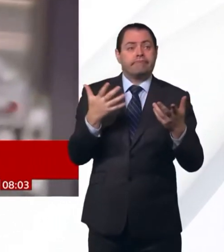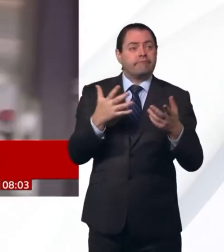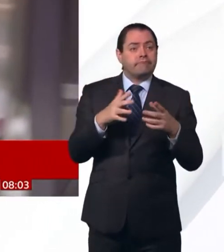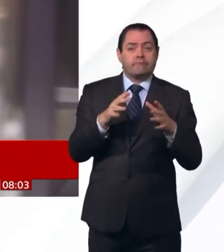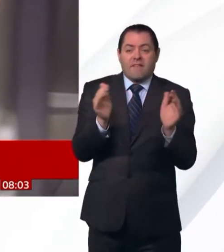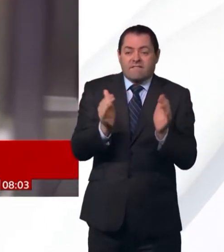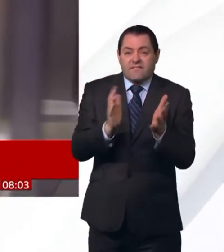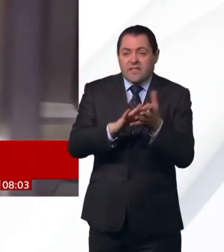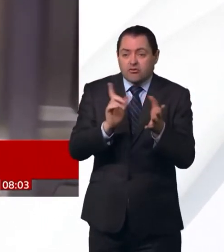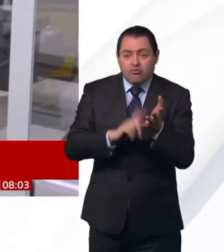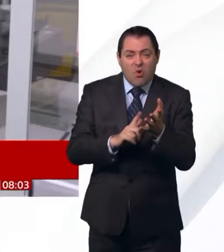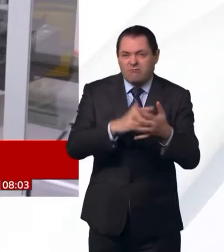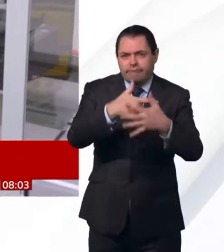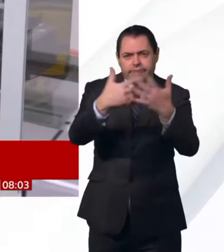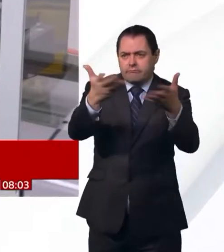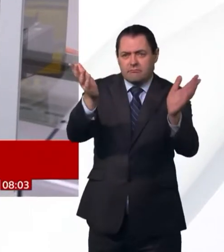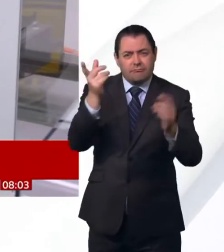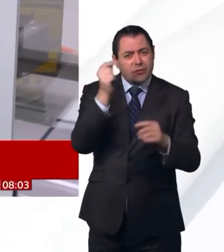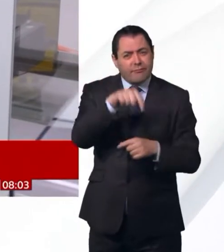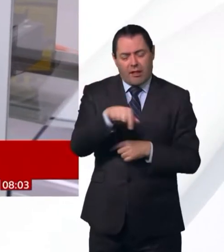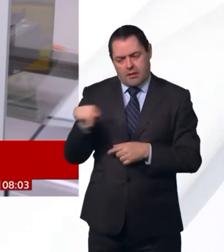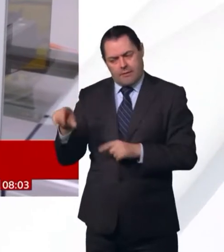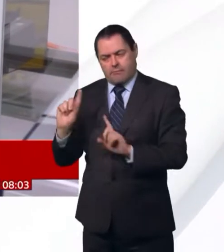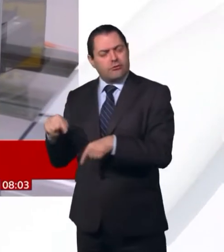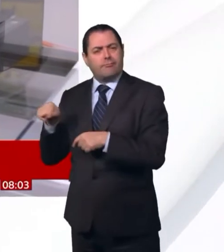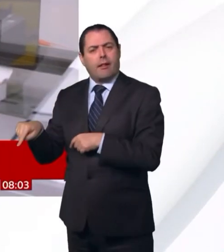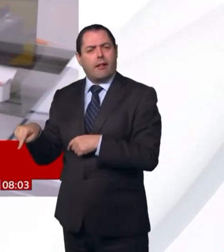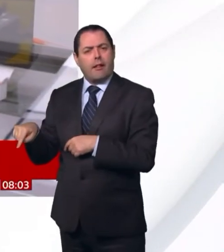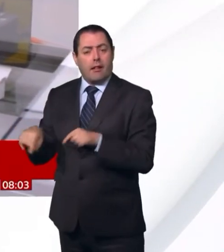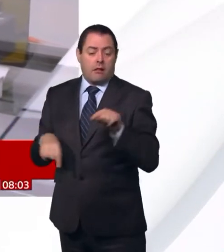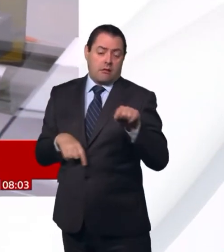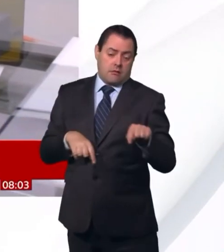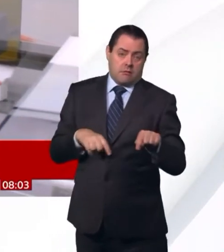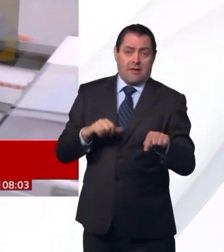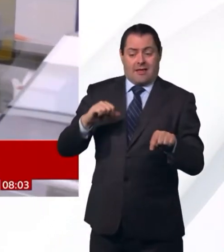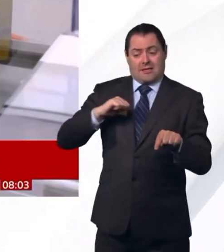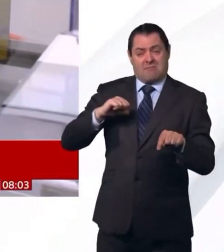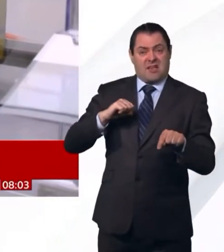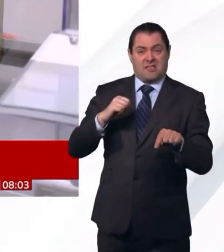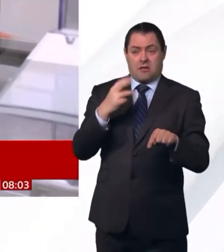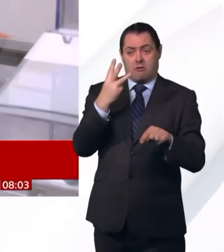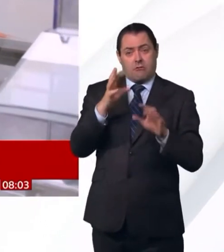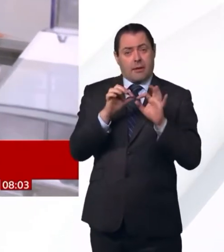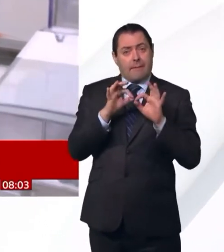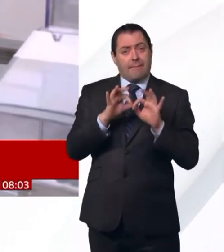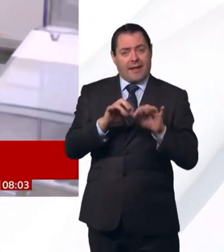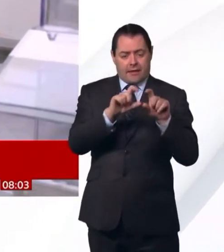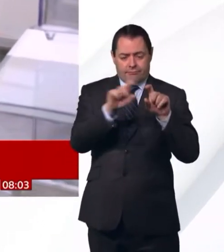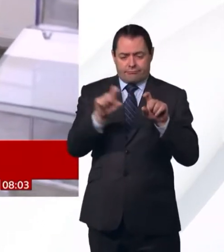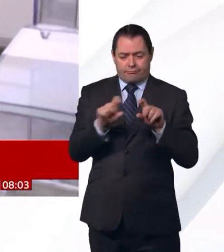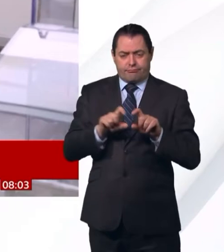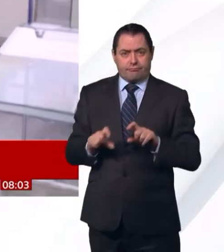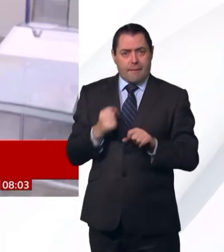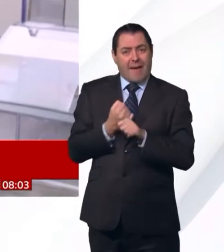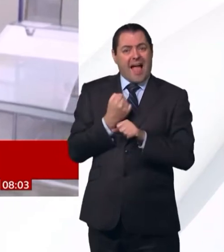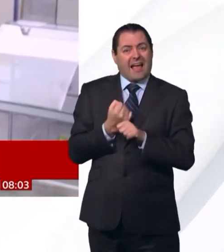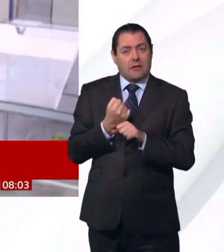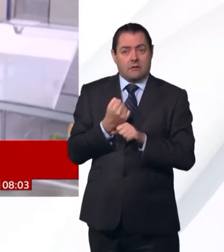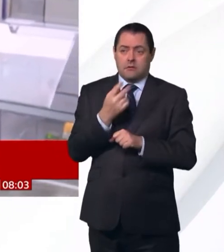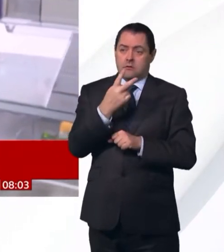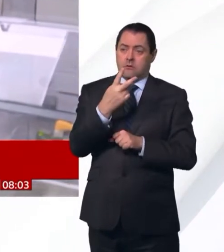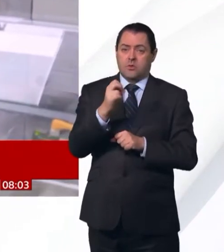because AstraZeneca is planning to produce 3 billion doses of this vaccine in 2021, and it'll